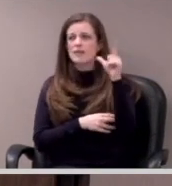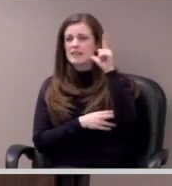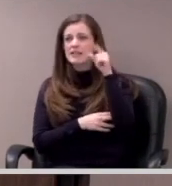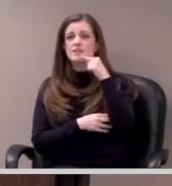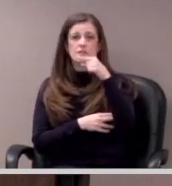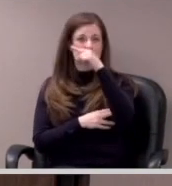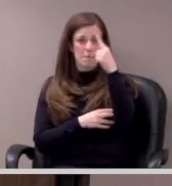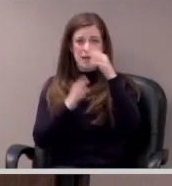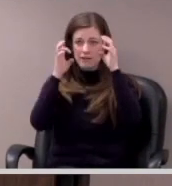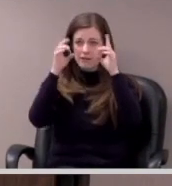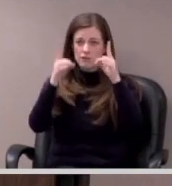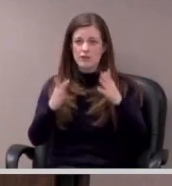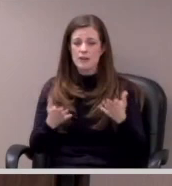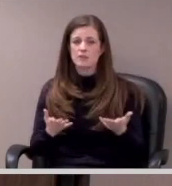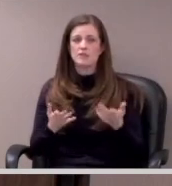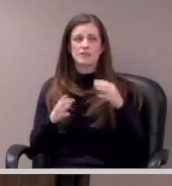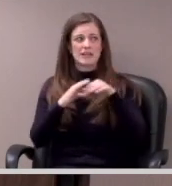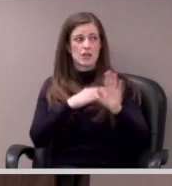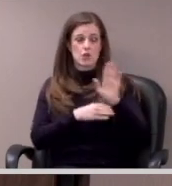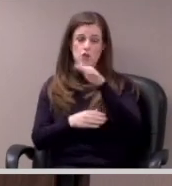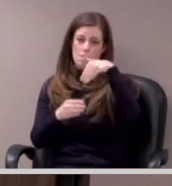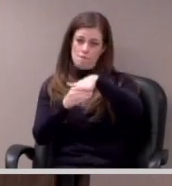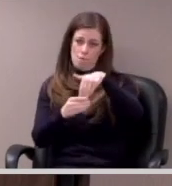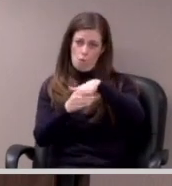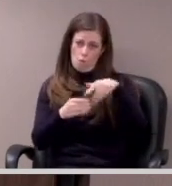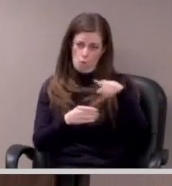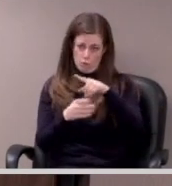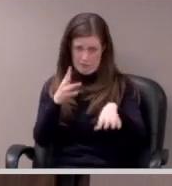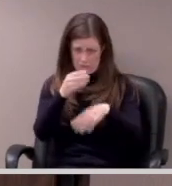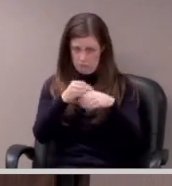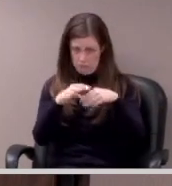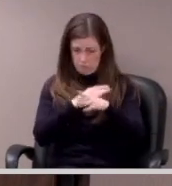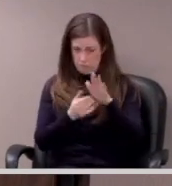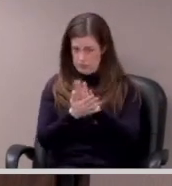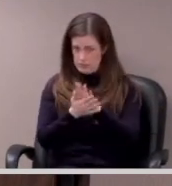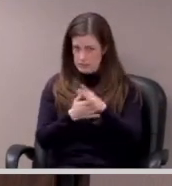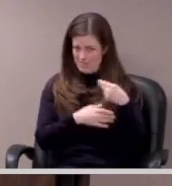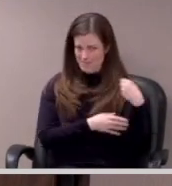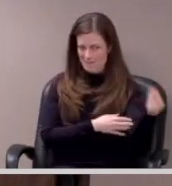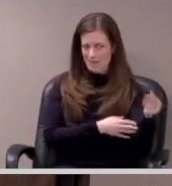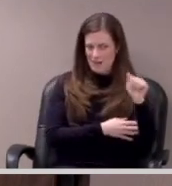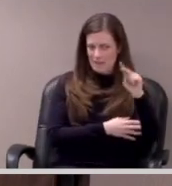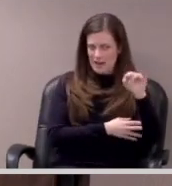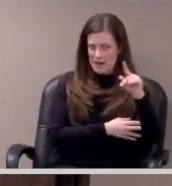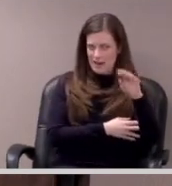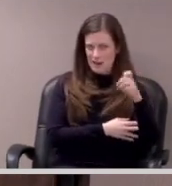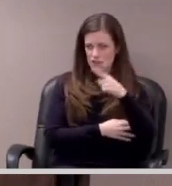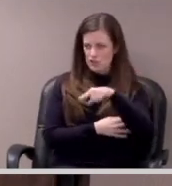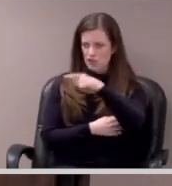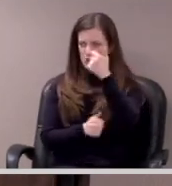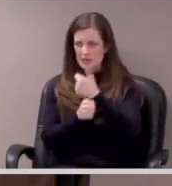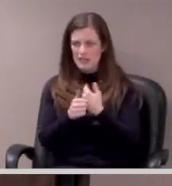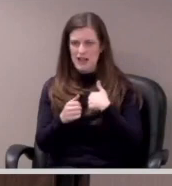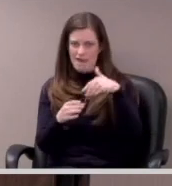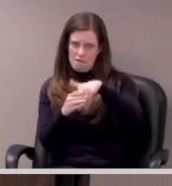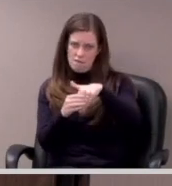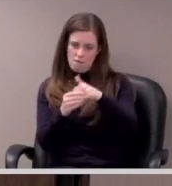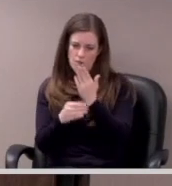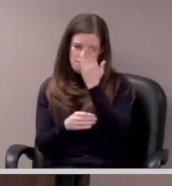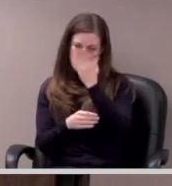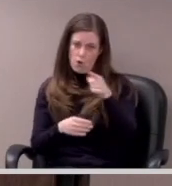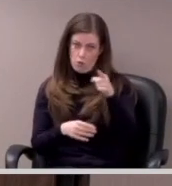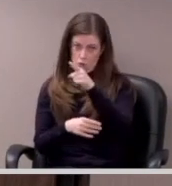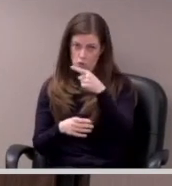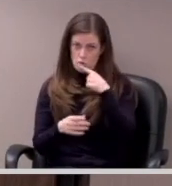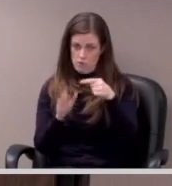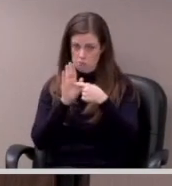black educators. In your folder, in addition to the sheets that I gave to Angie, you each have a manila folder in front of you with some samples